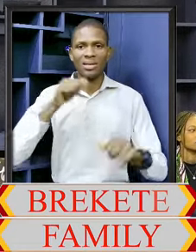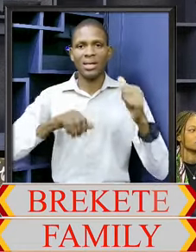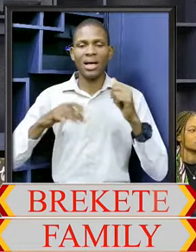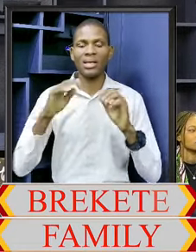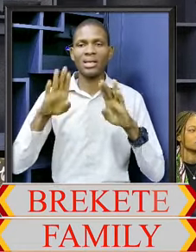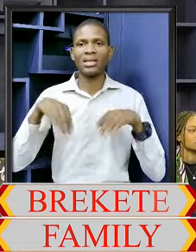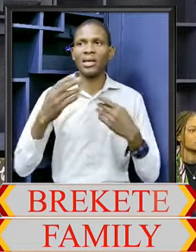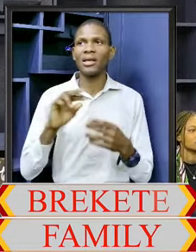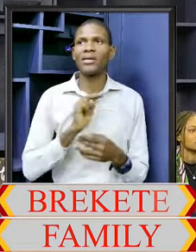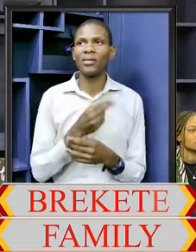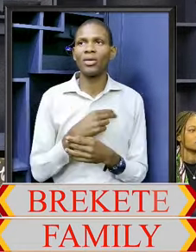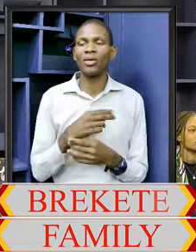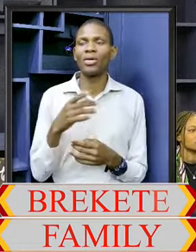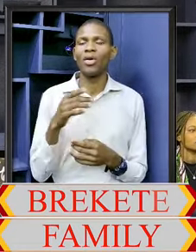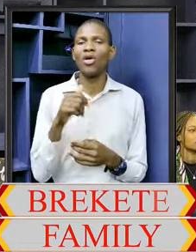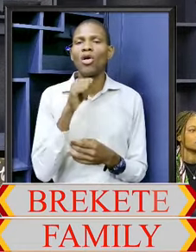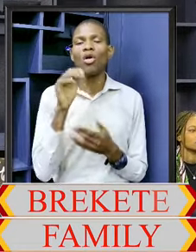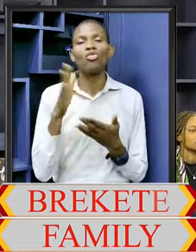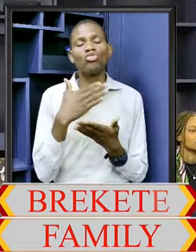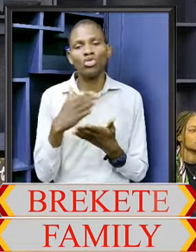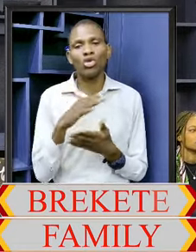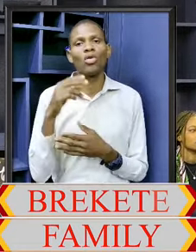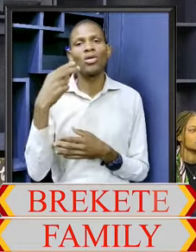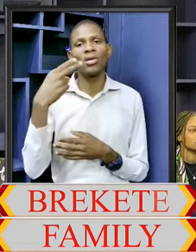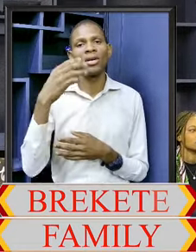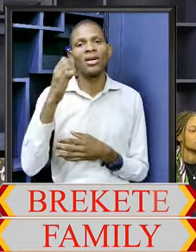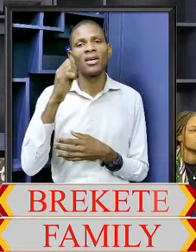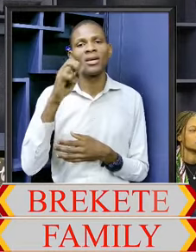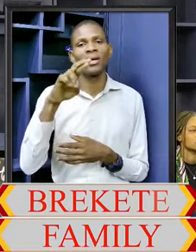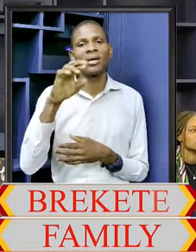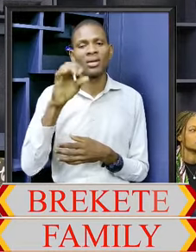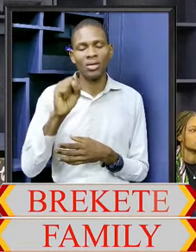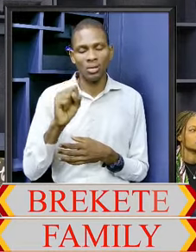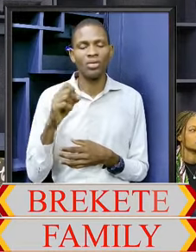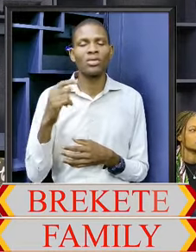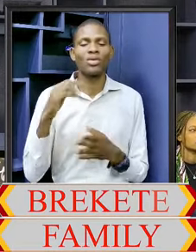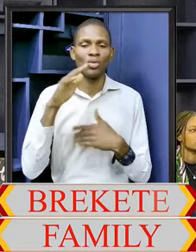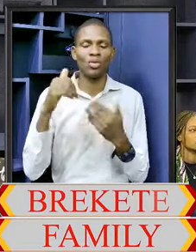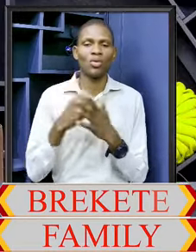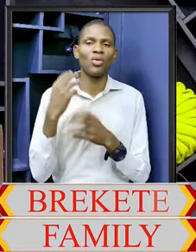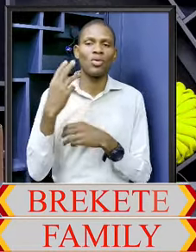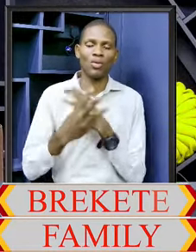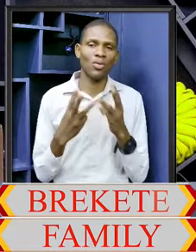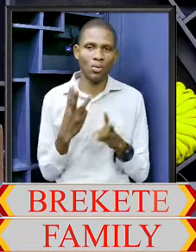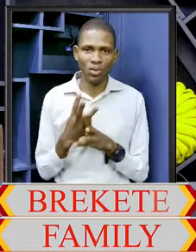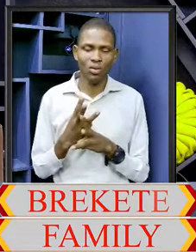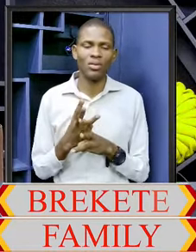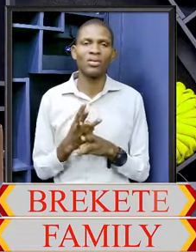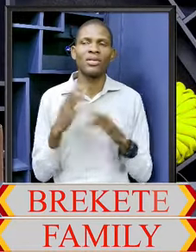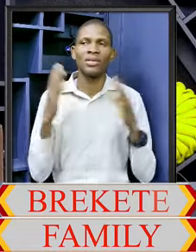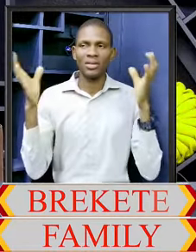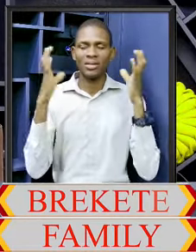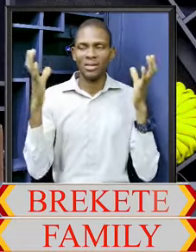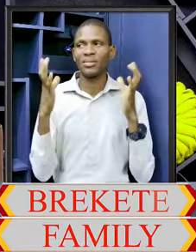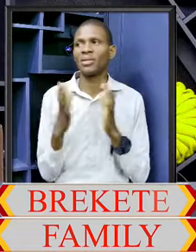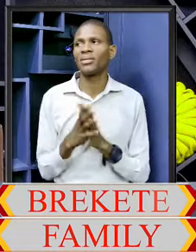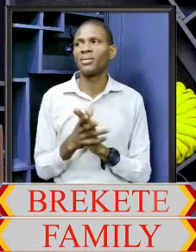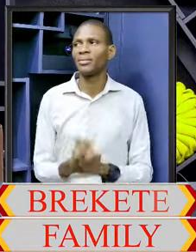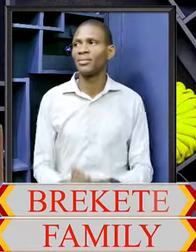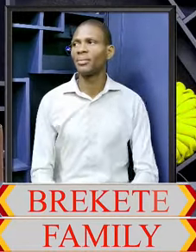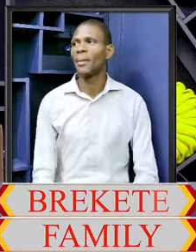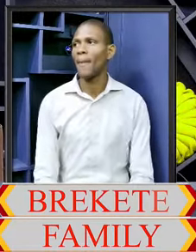are unsung heroes. Wow. Oh, nice. The whole world. The whole